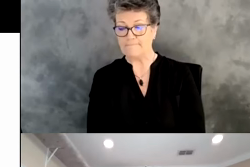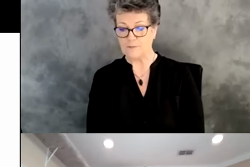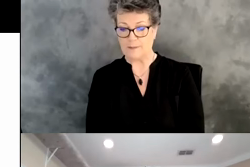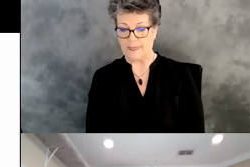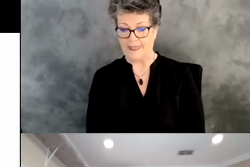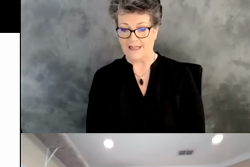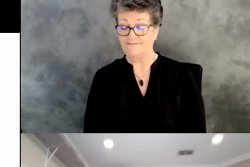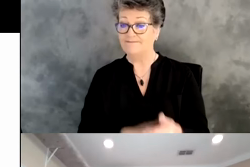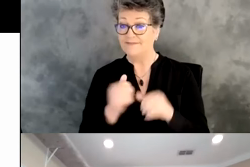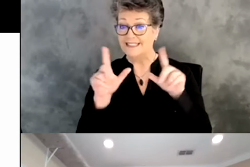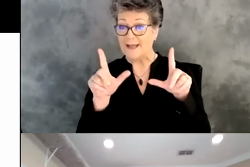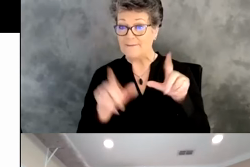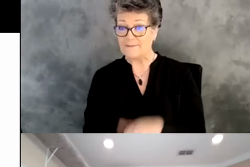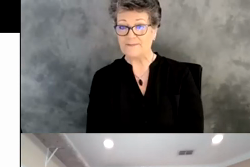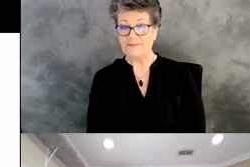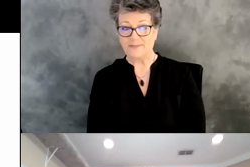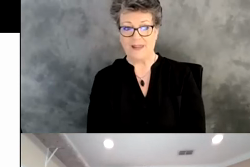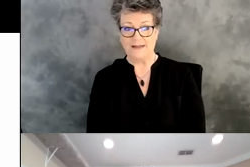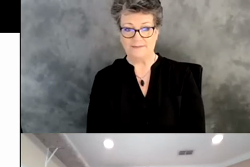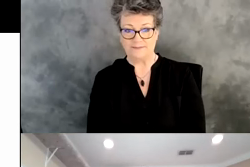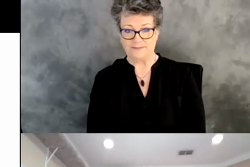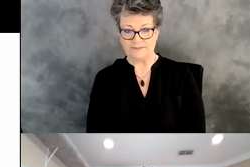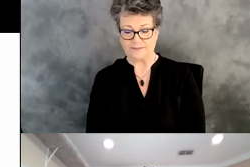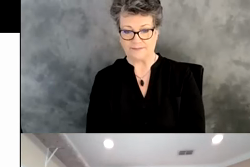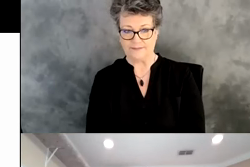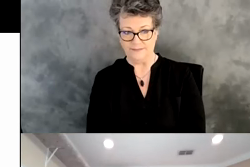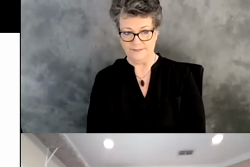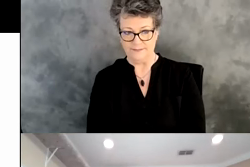Okay, we can go on to the next slide, please.